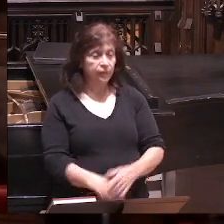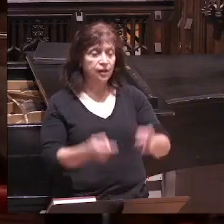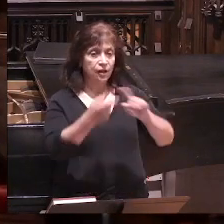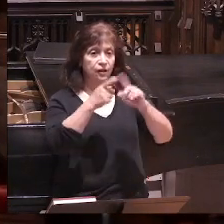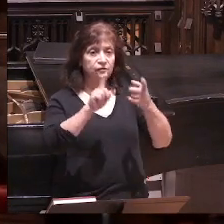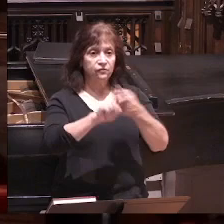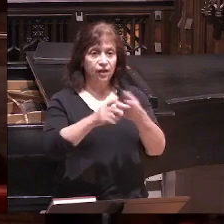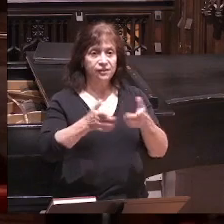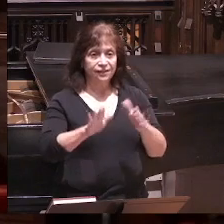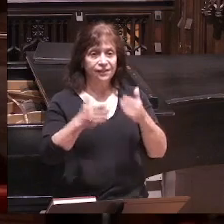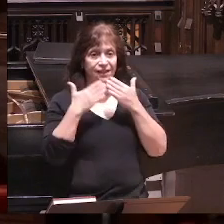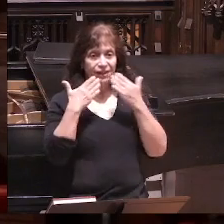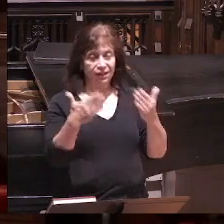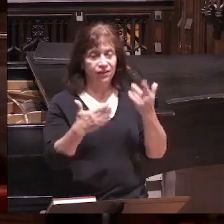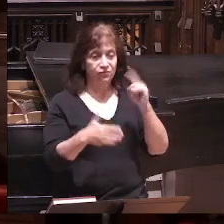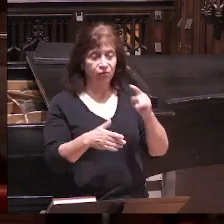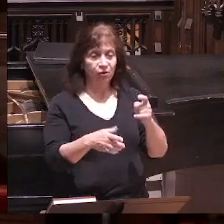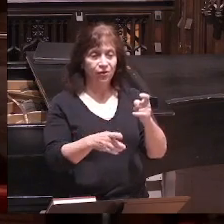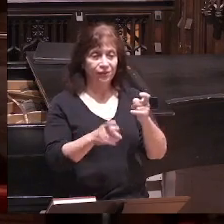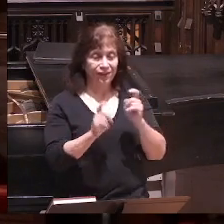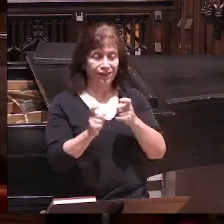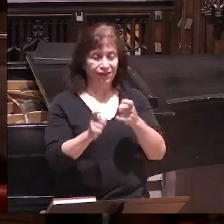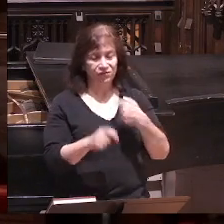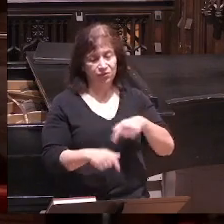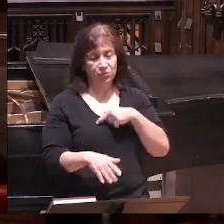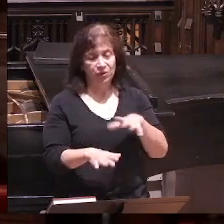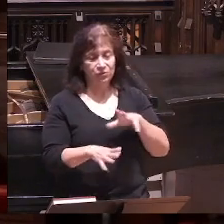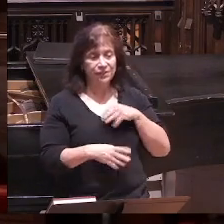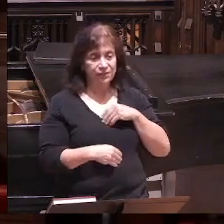Friends, let us give thanks for the gifts we have received.